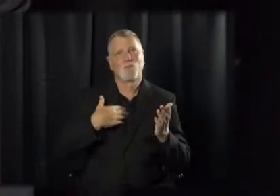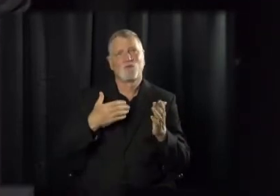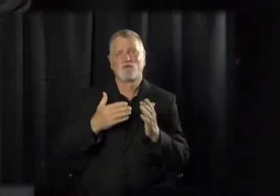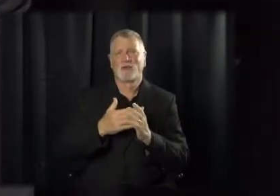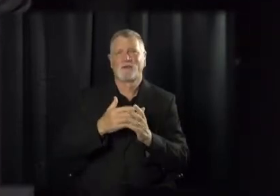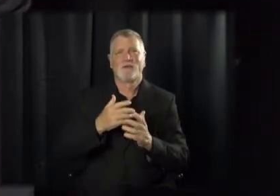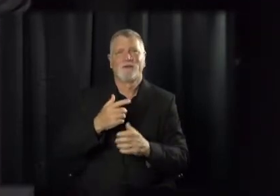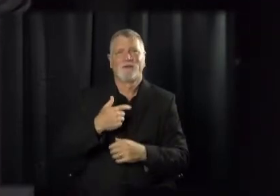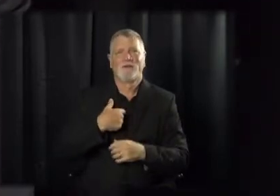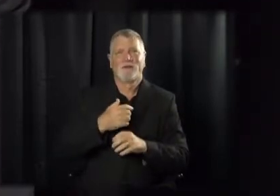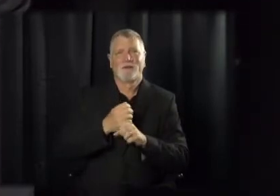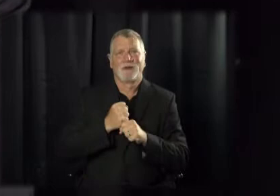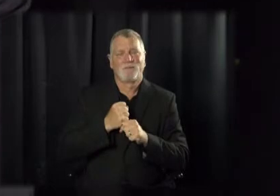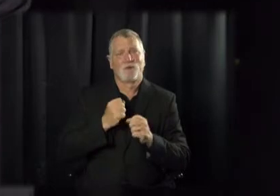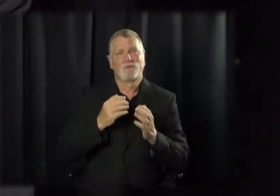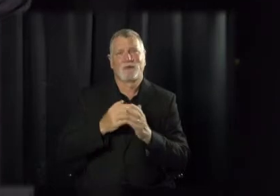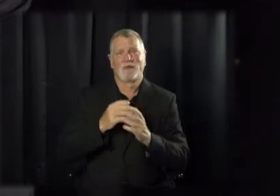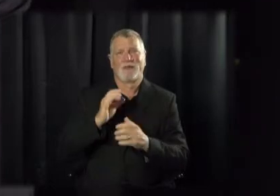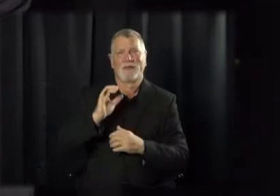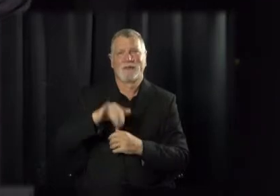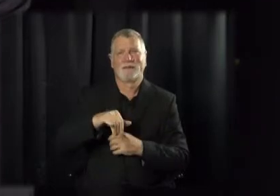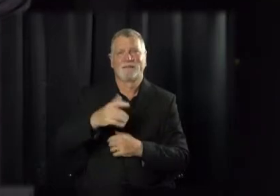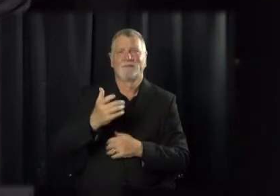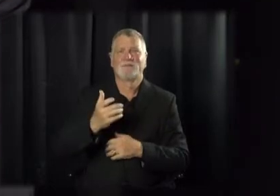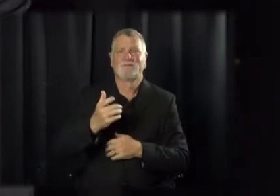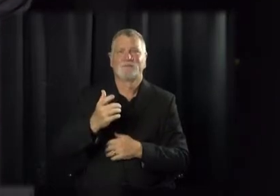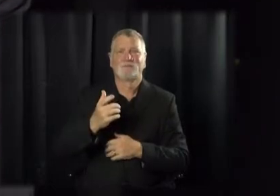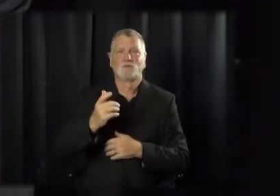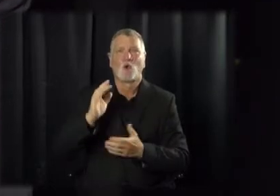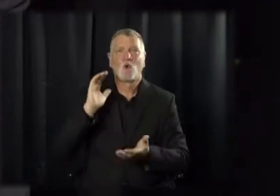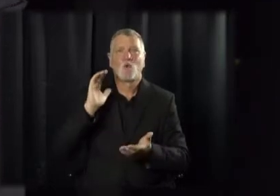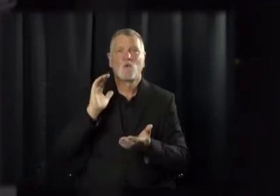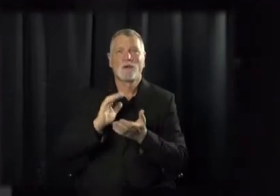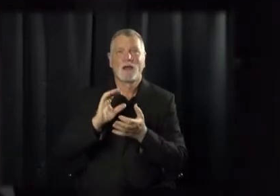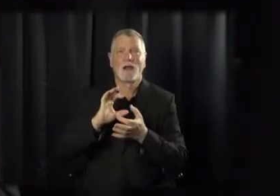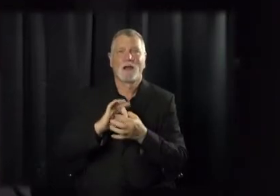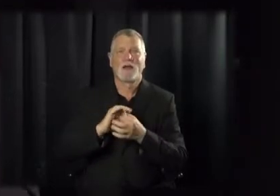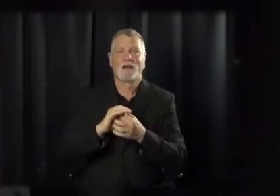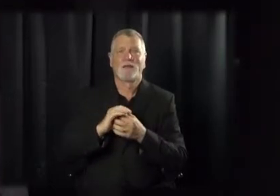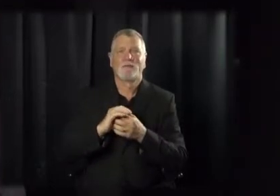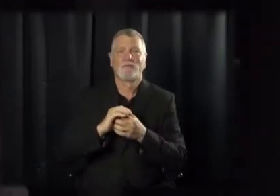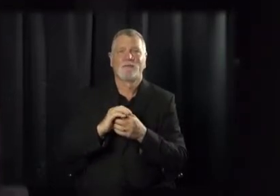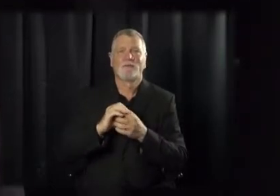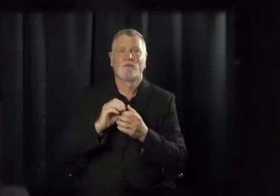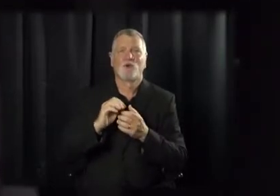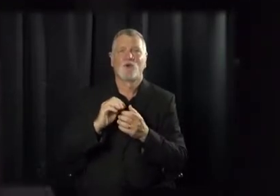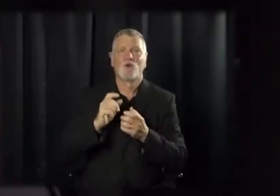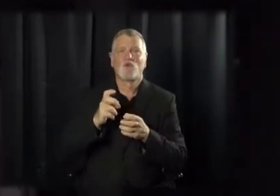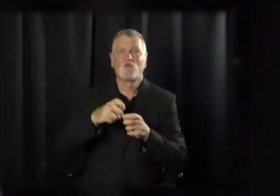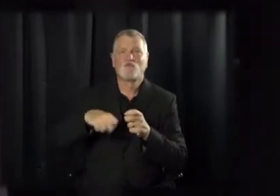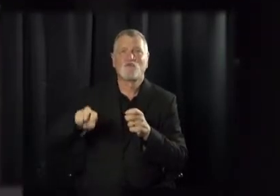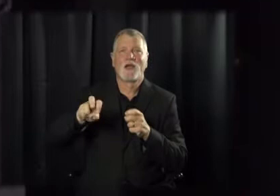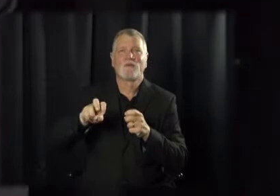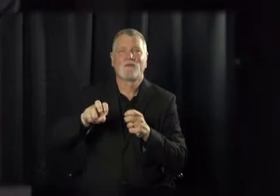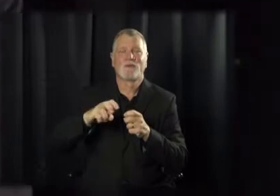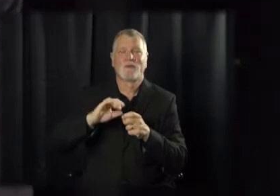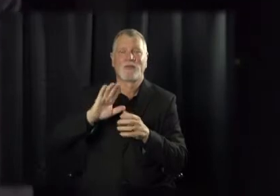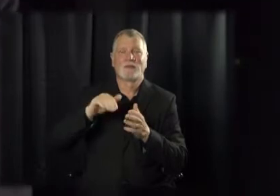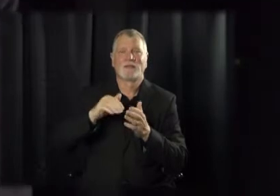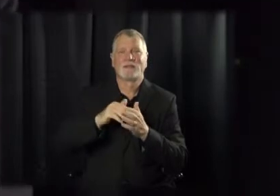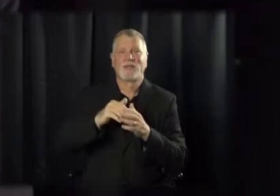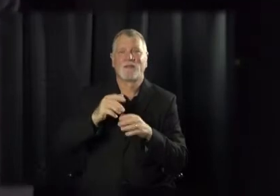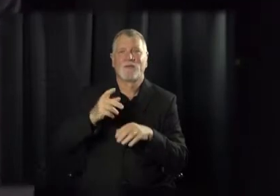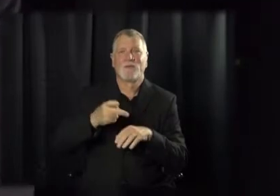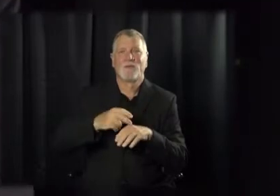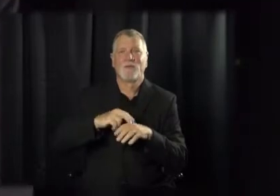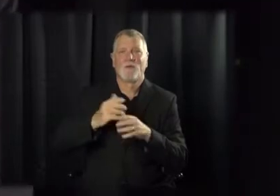which I take objection, and that is the reduction of the transfers that the the central government of